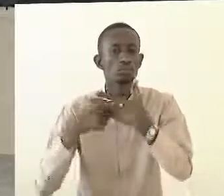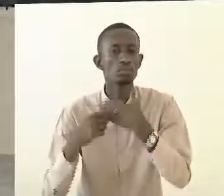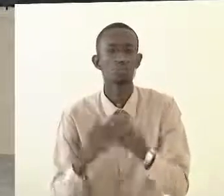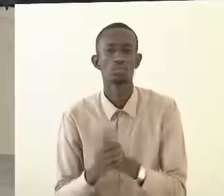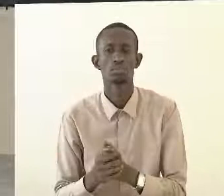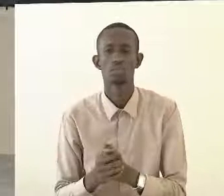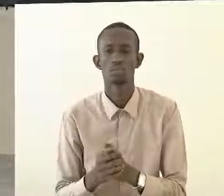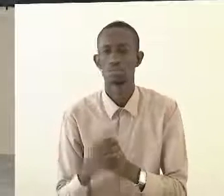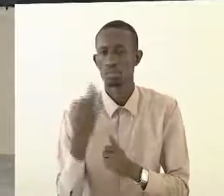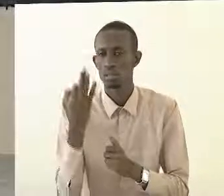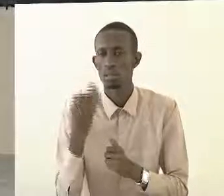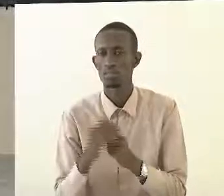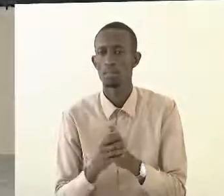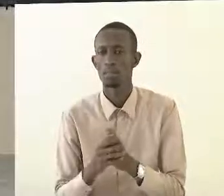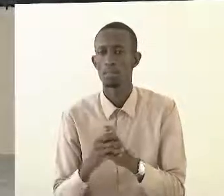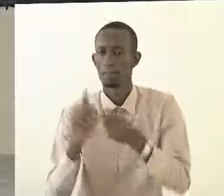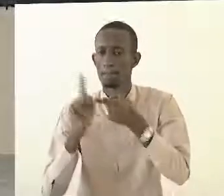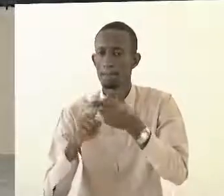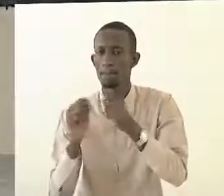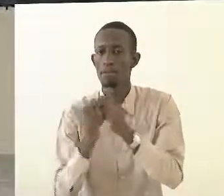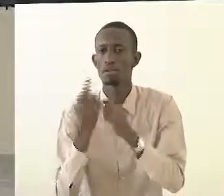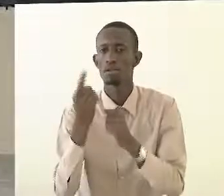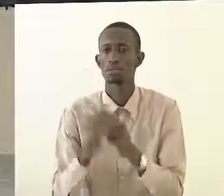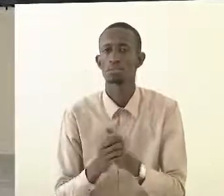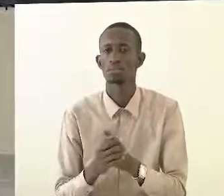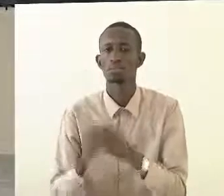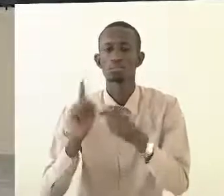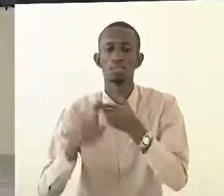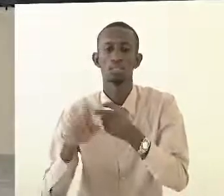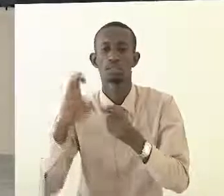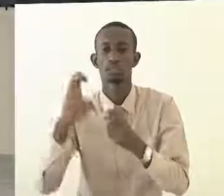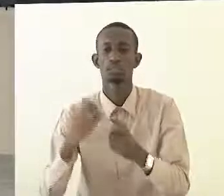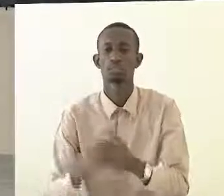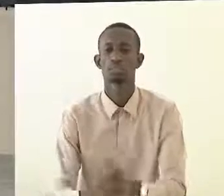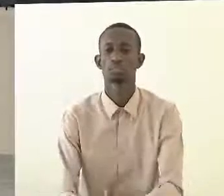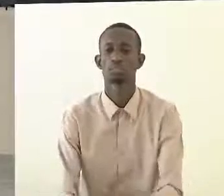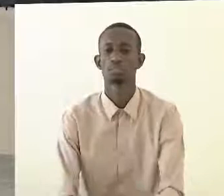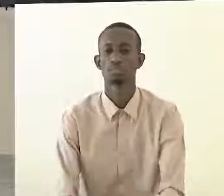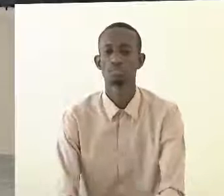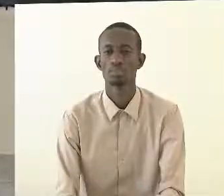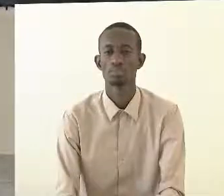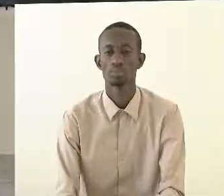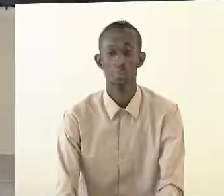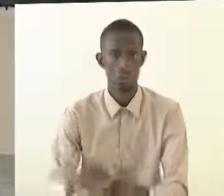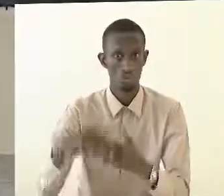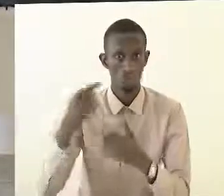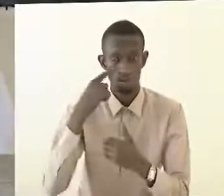minus 3 plus 11 plus c to get